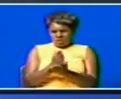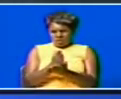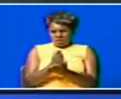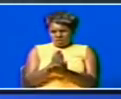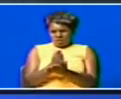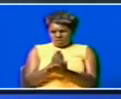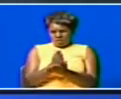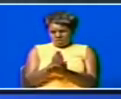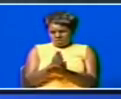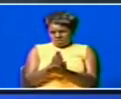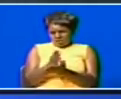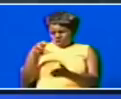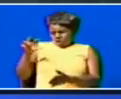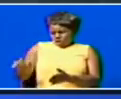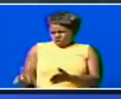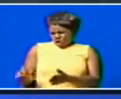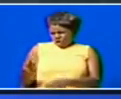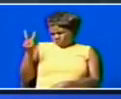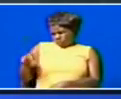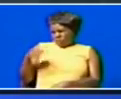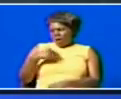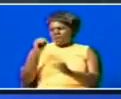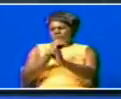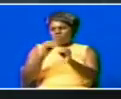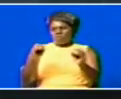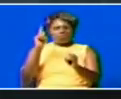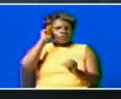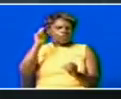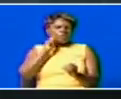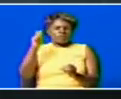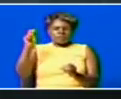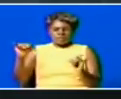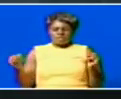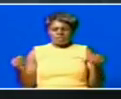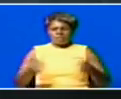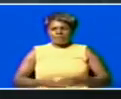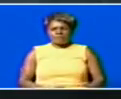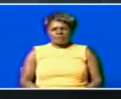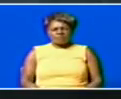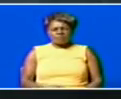sell themselves short. Timothy Otieno, KTN News.